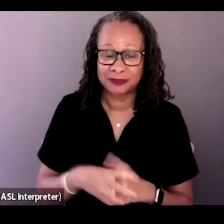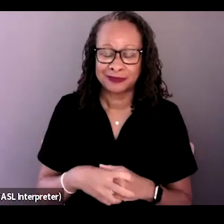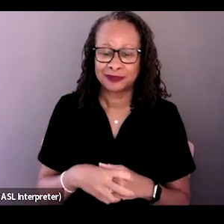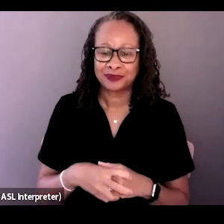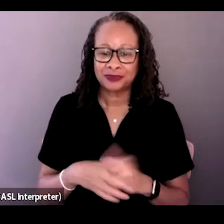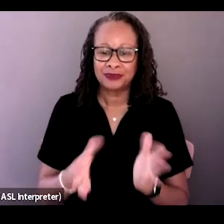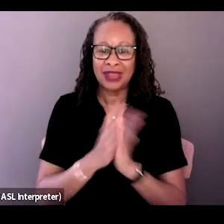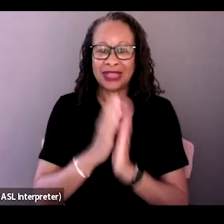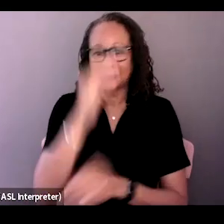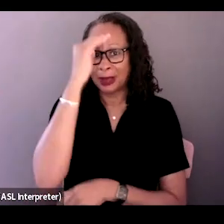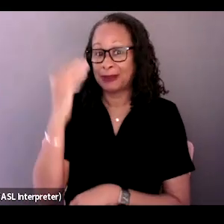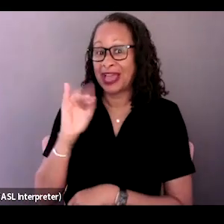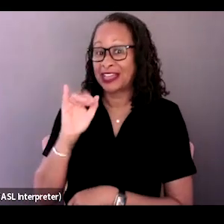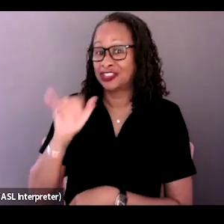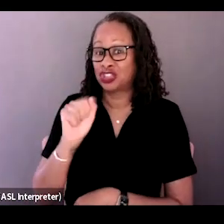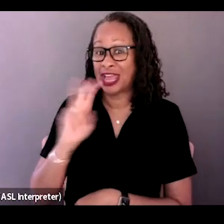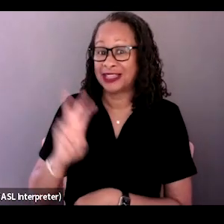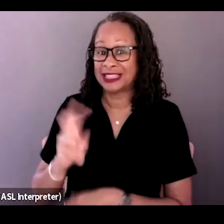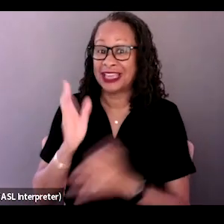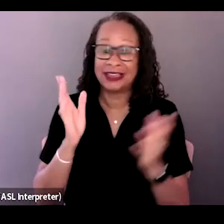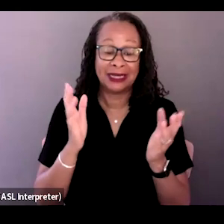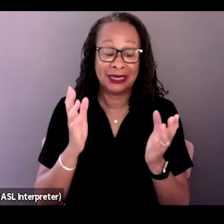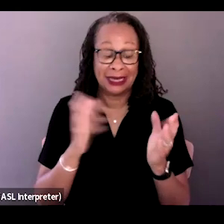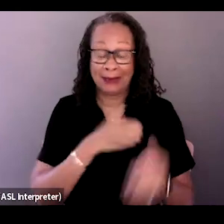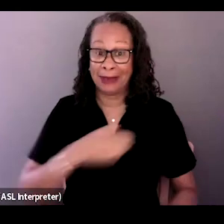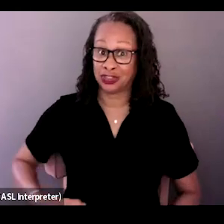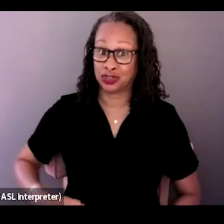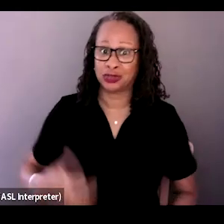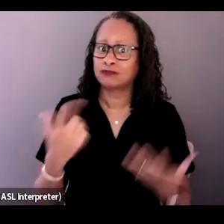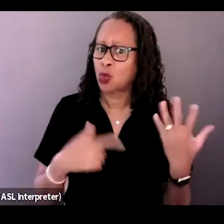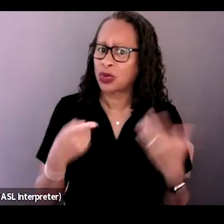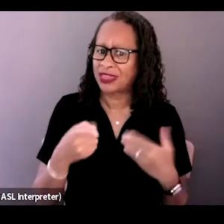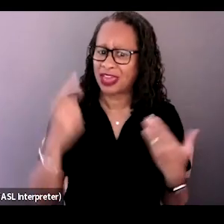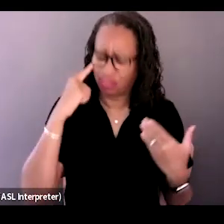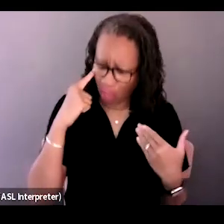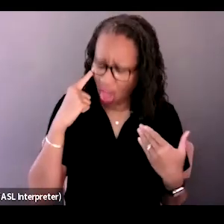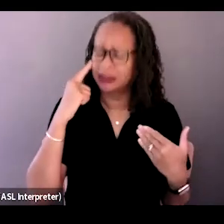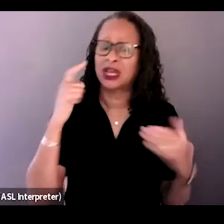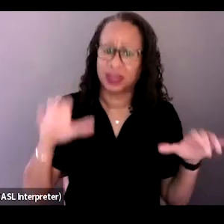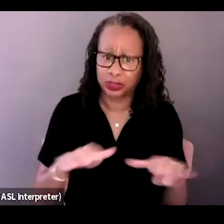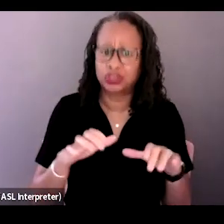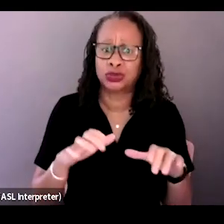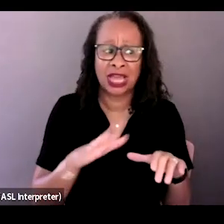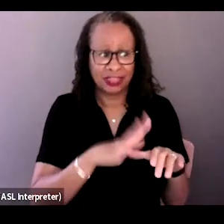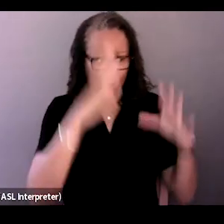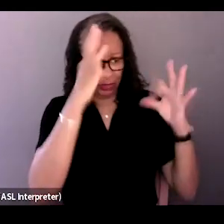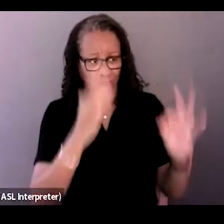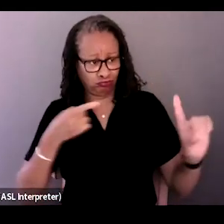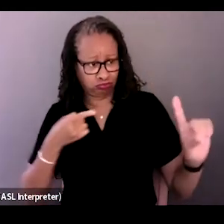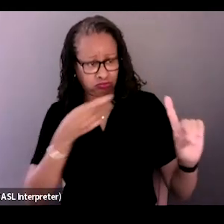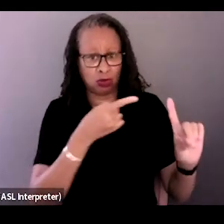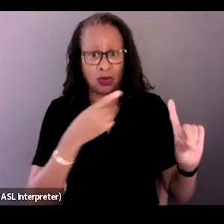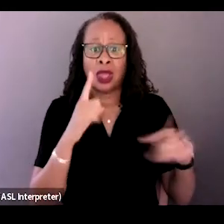asking about the Black Jazz Ambassadors, but of Yeah, course. yeah, those jazz ambassadors. What is it that they thought that they would be? What was their intention in Right.